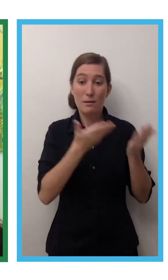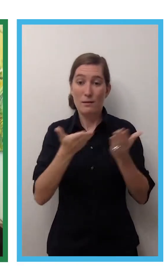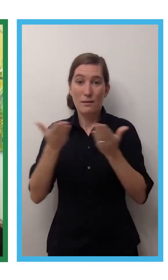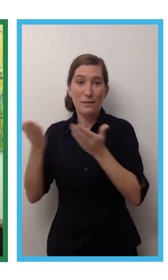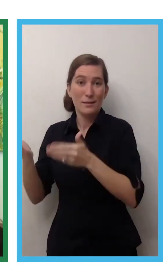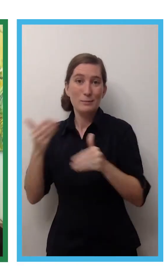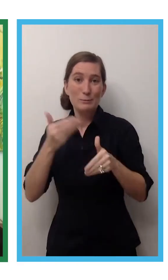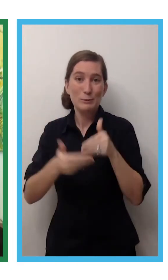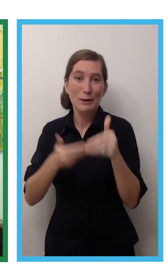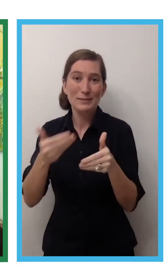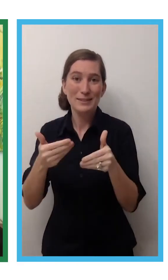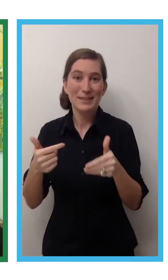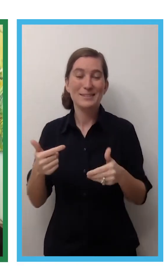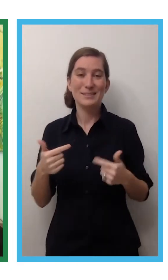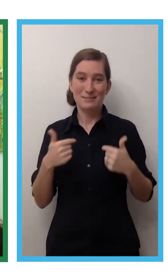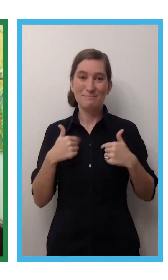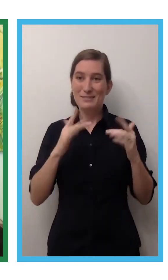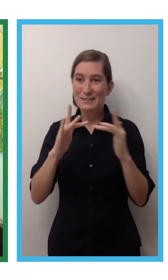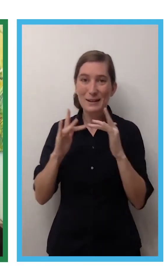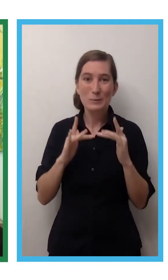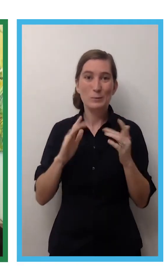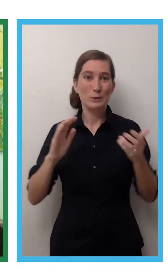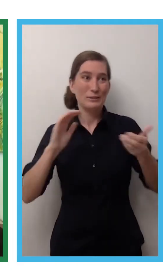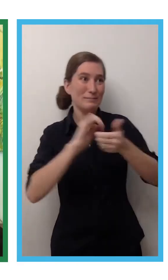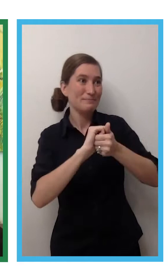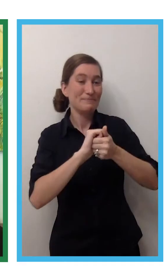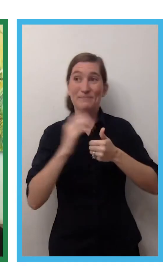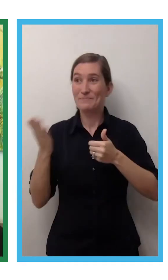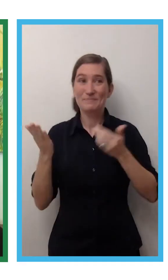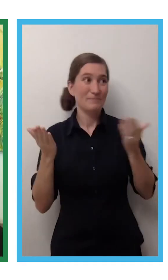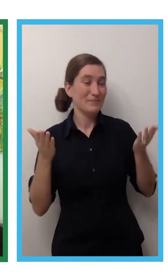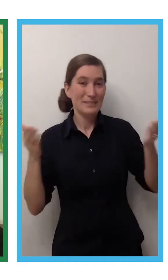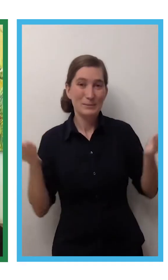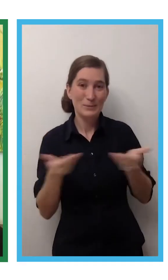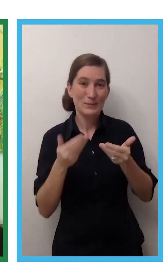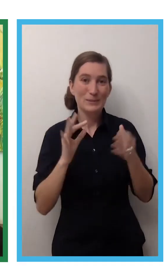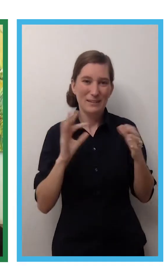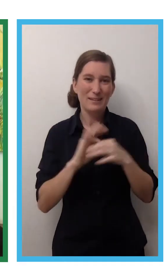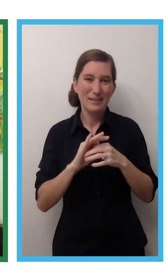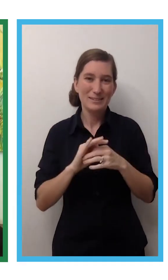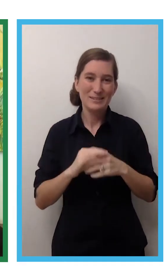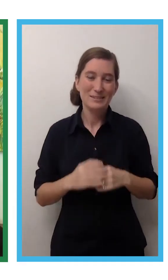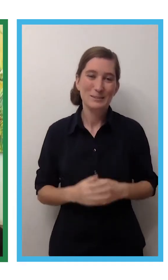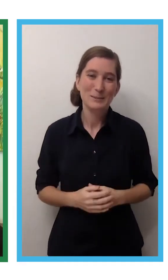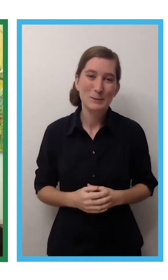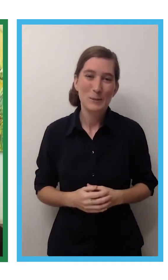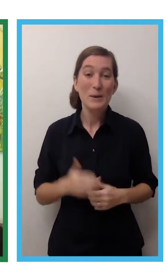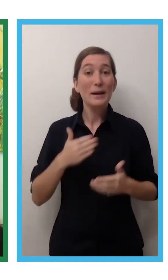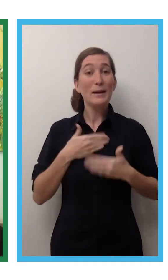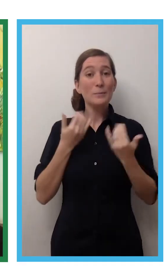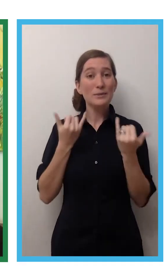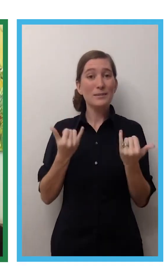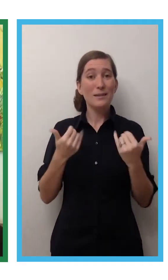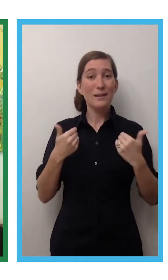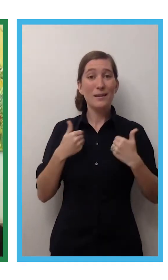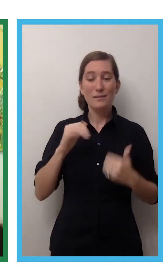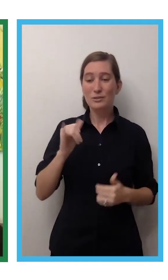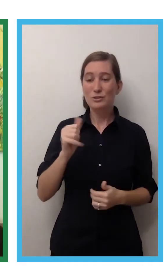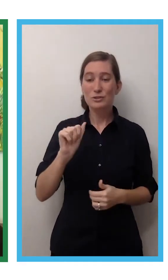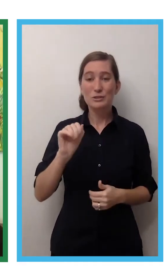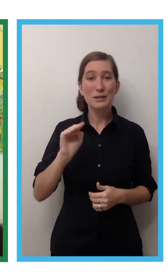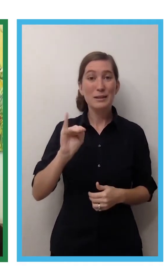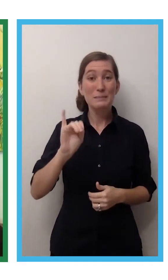I'm super happy to have Jamie Crump here today. We've met, goodness, it's been a long time ago. I think you might have been with UPS when we first